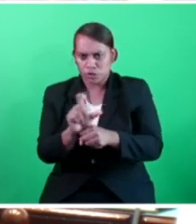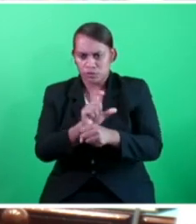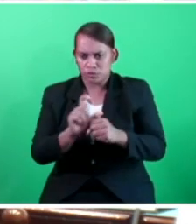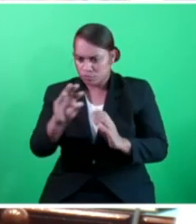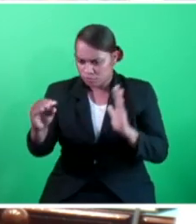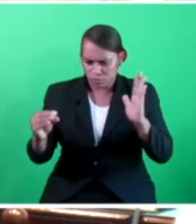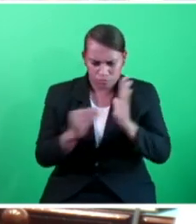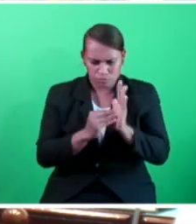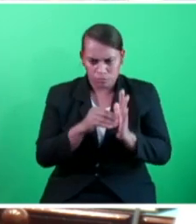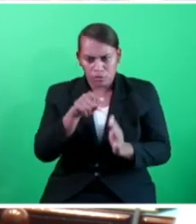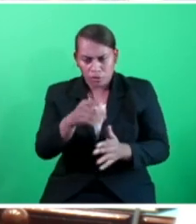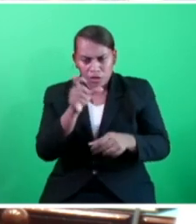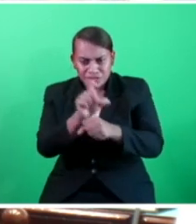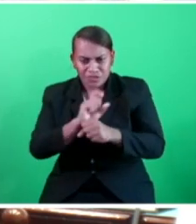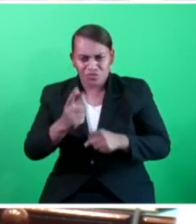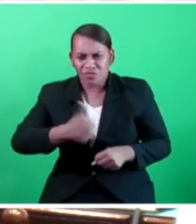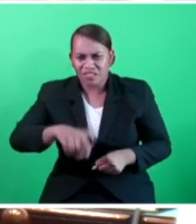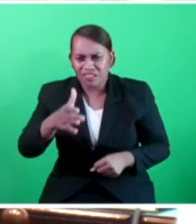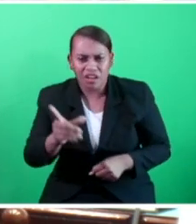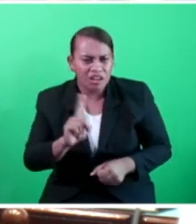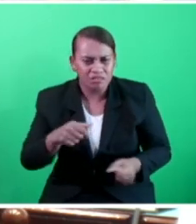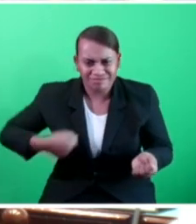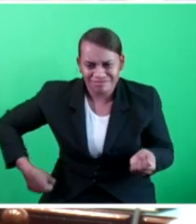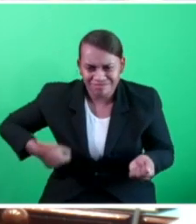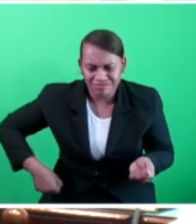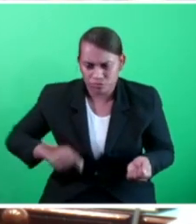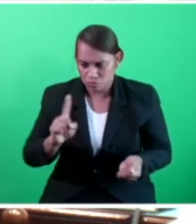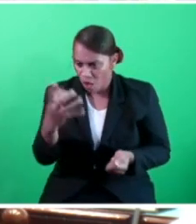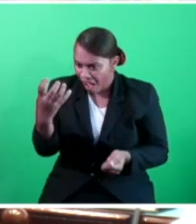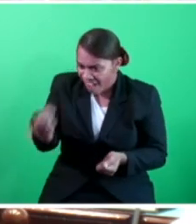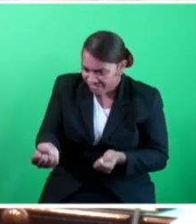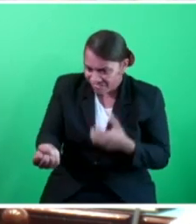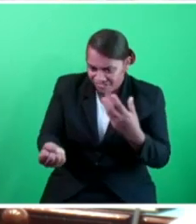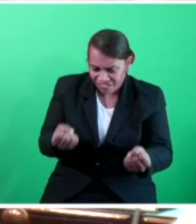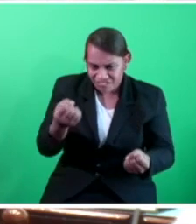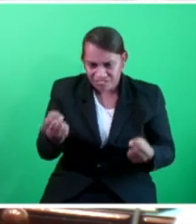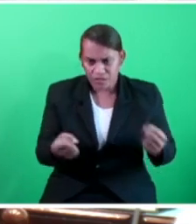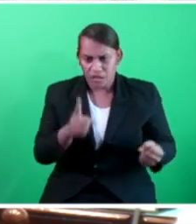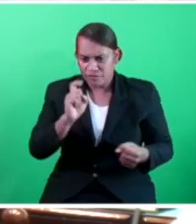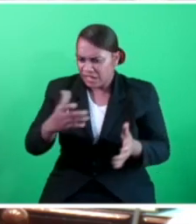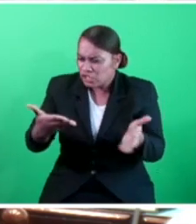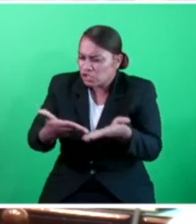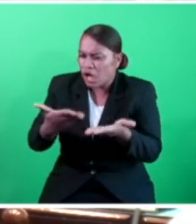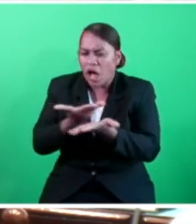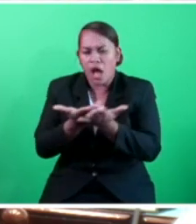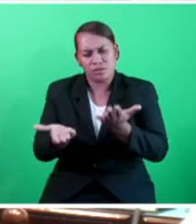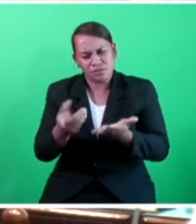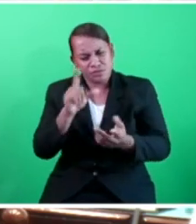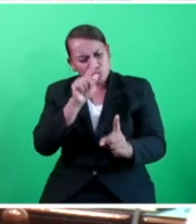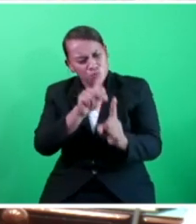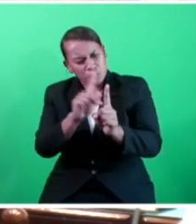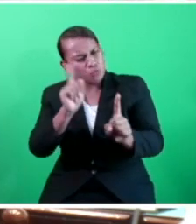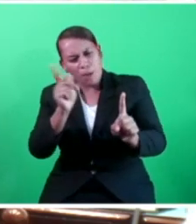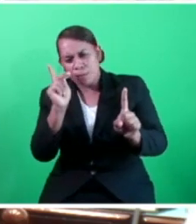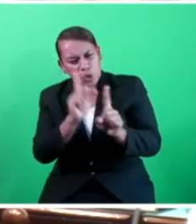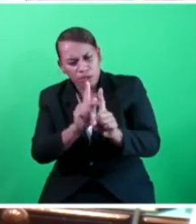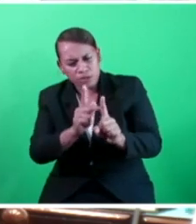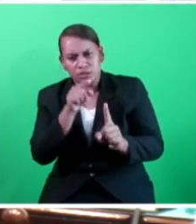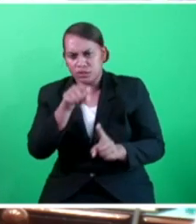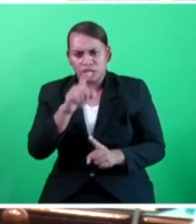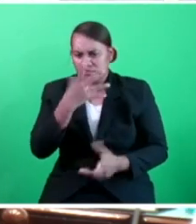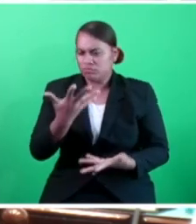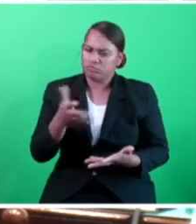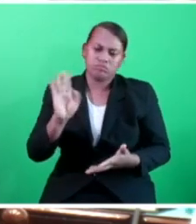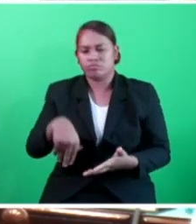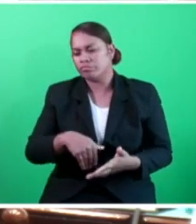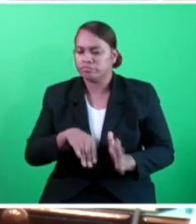being utilized, there's a purpose for it. It was introduced for a purpose, and therefore you just cannot go willy-nilly and remove these chemicals. There